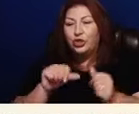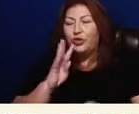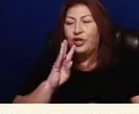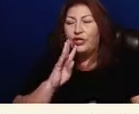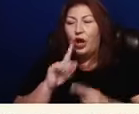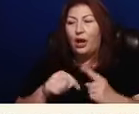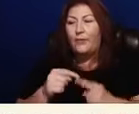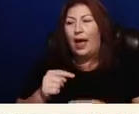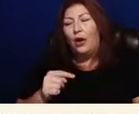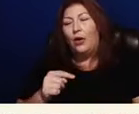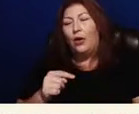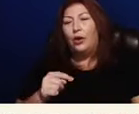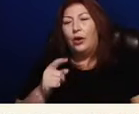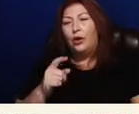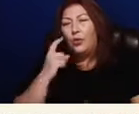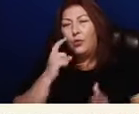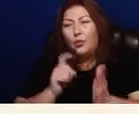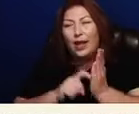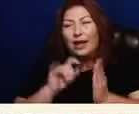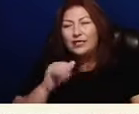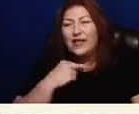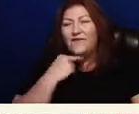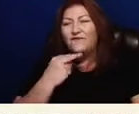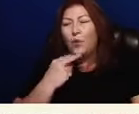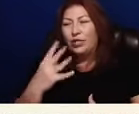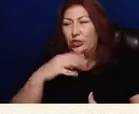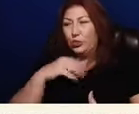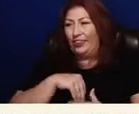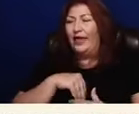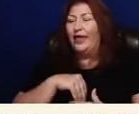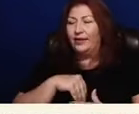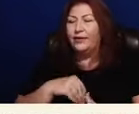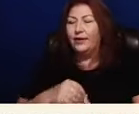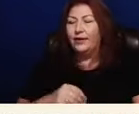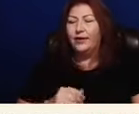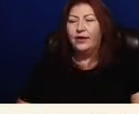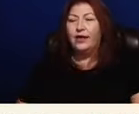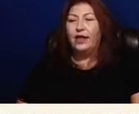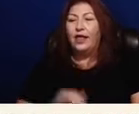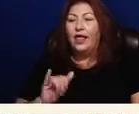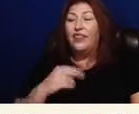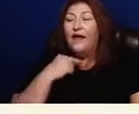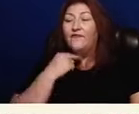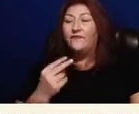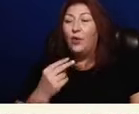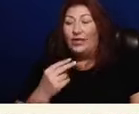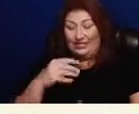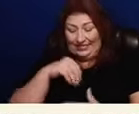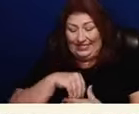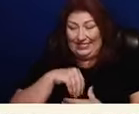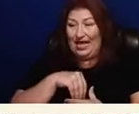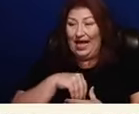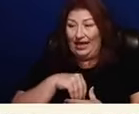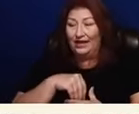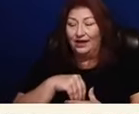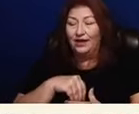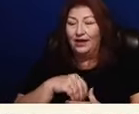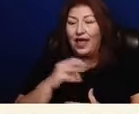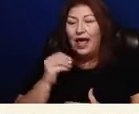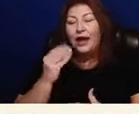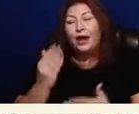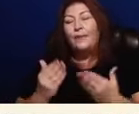you know, recognize that voice within. And so that voice is inside of you. And it might